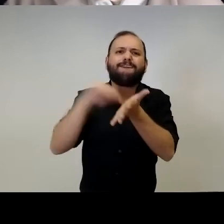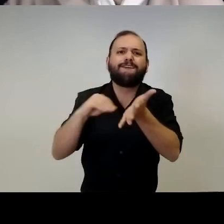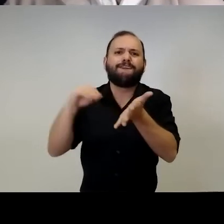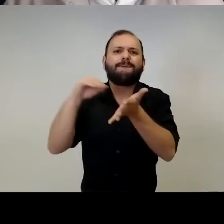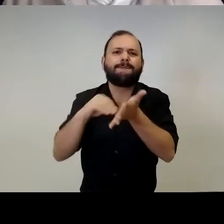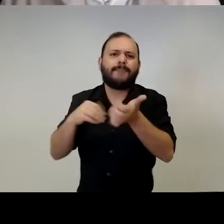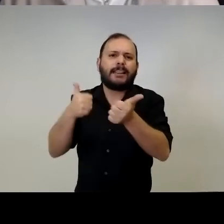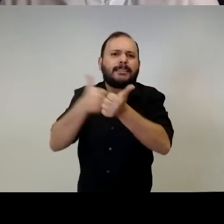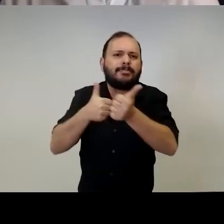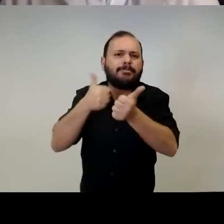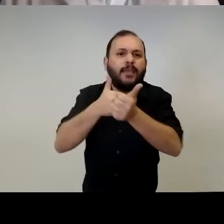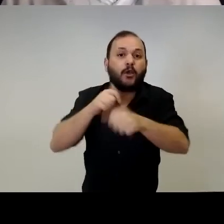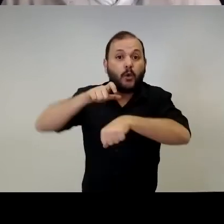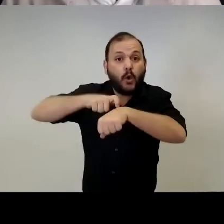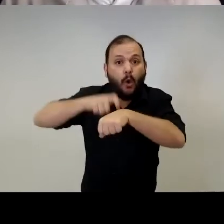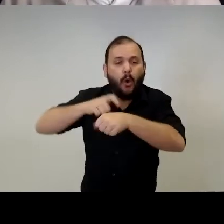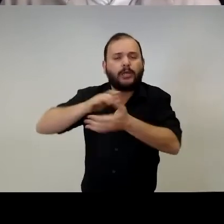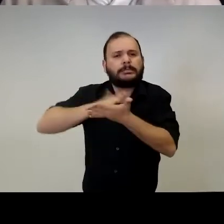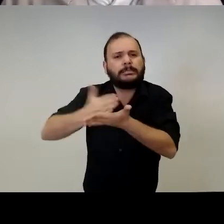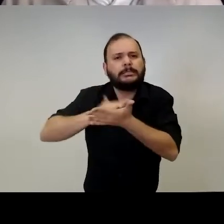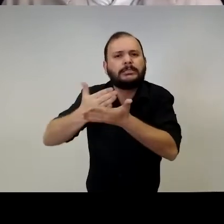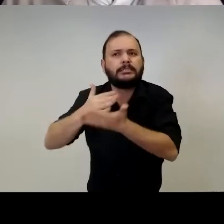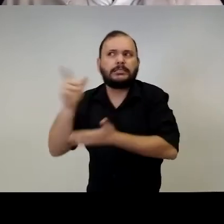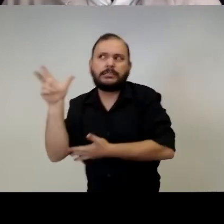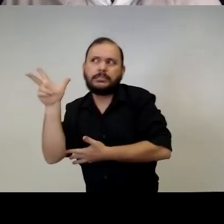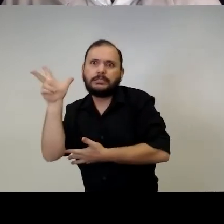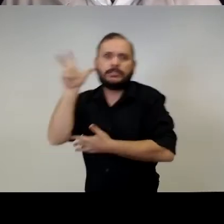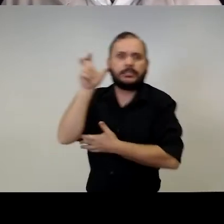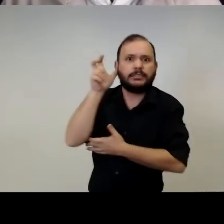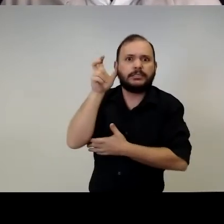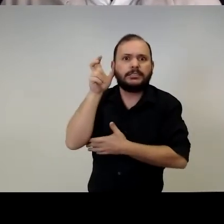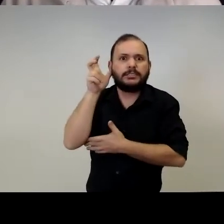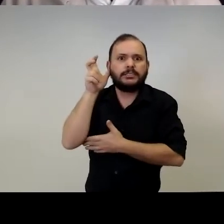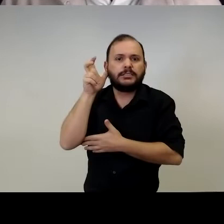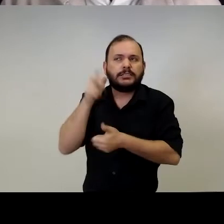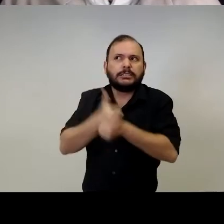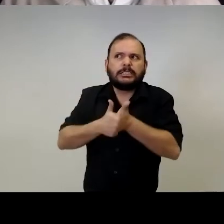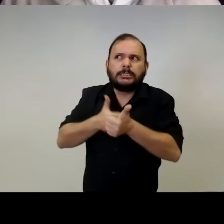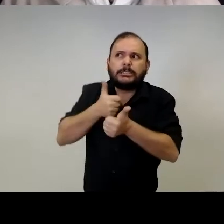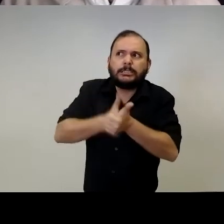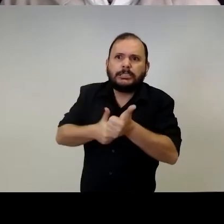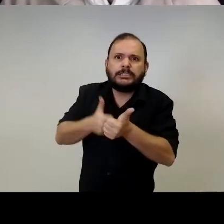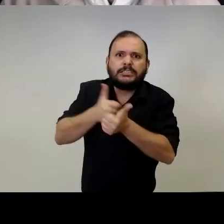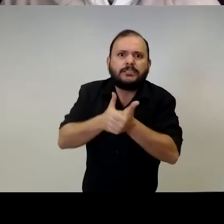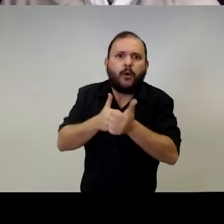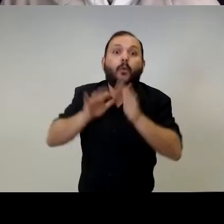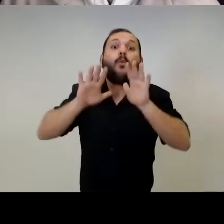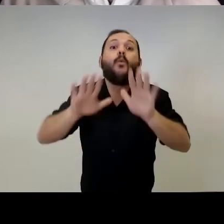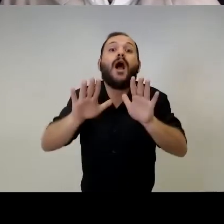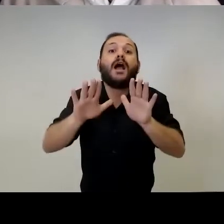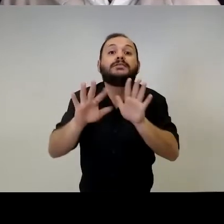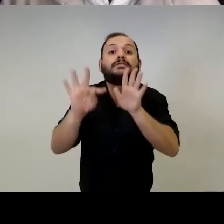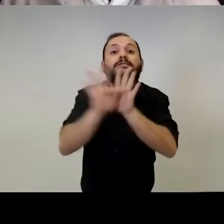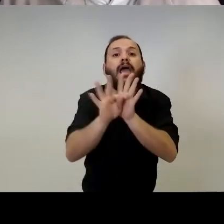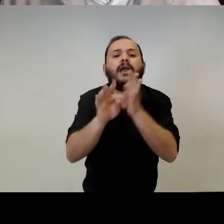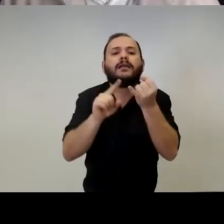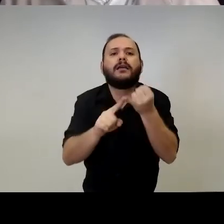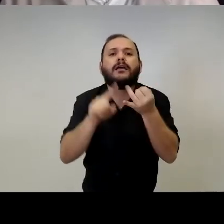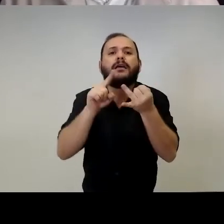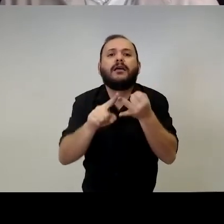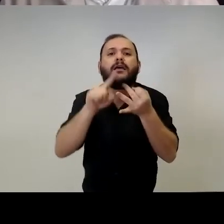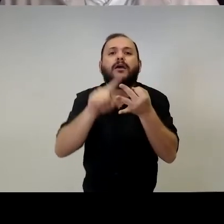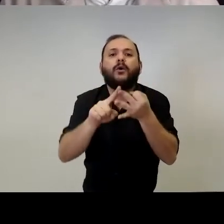is interesting to look at is, in sign language interpreting, what tactics are used? What is